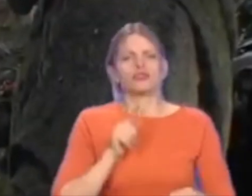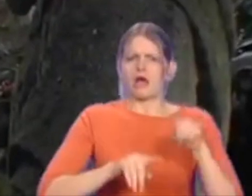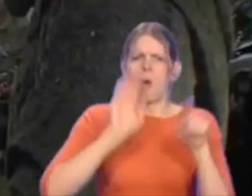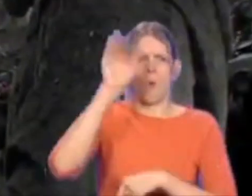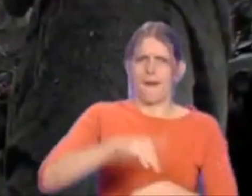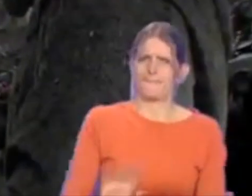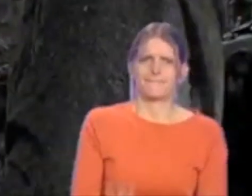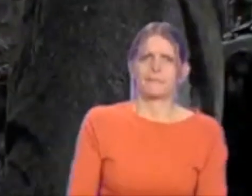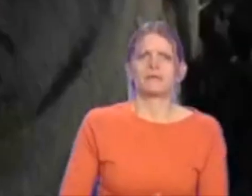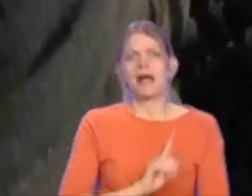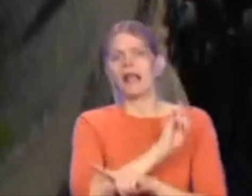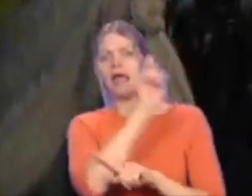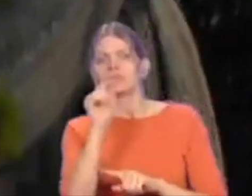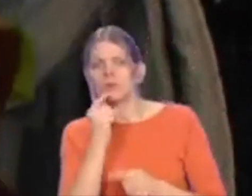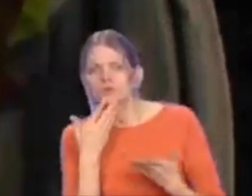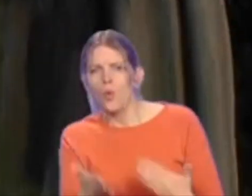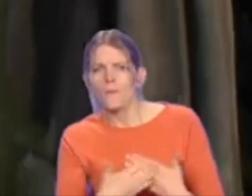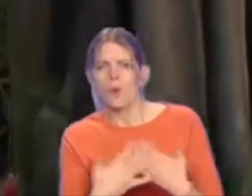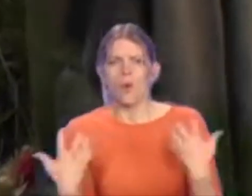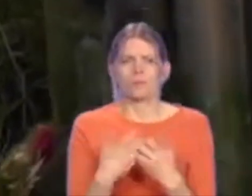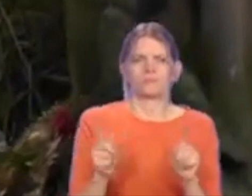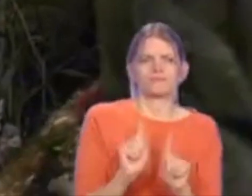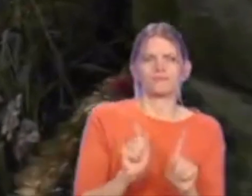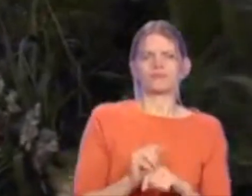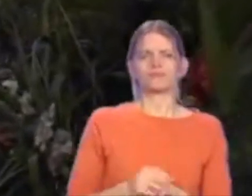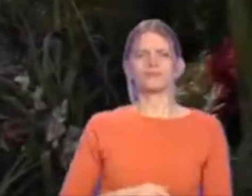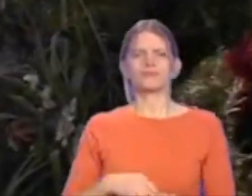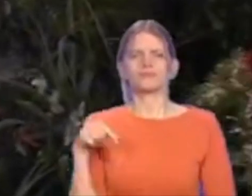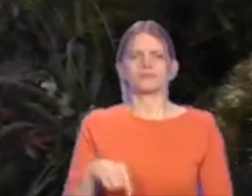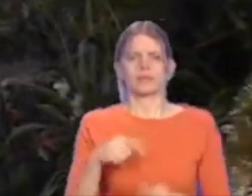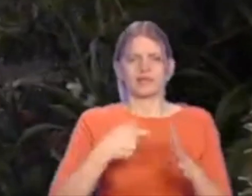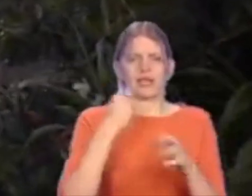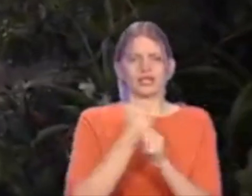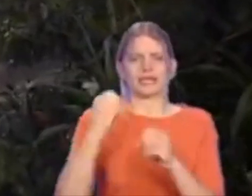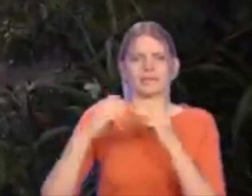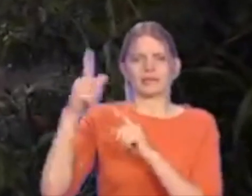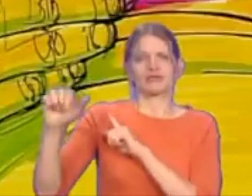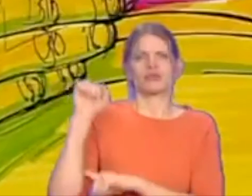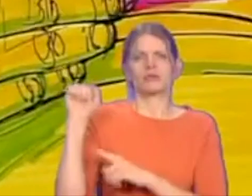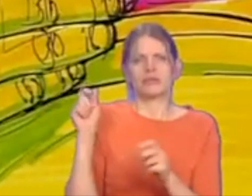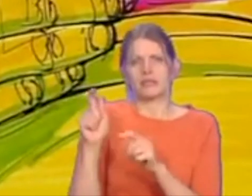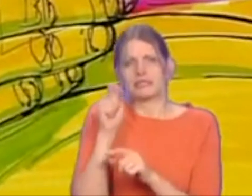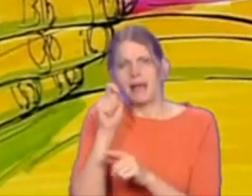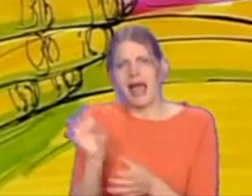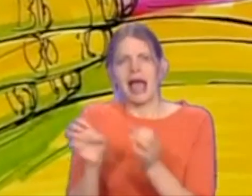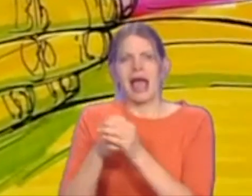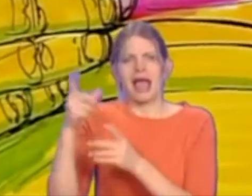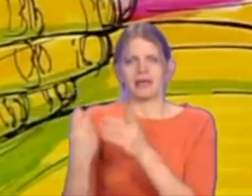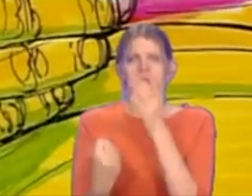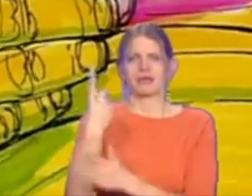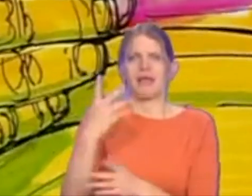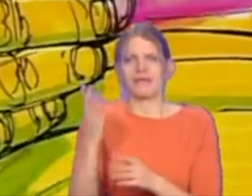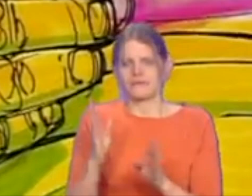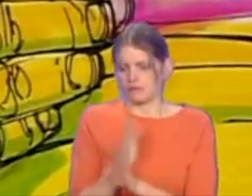Coming up later on Spy School, we reveal the sites chosen by the KGB for their dead letter drops in Cold War London, and in the